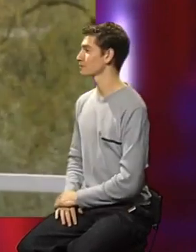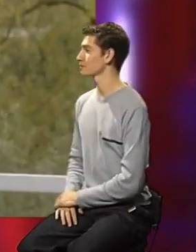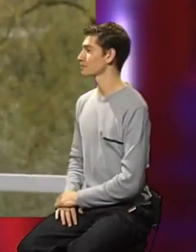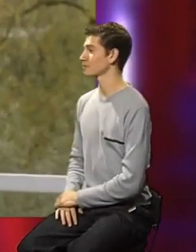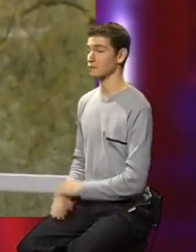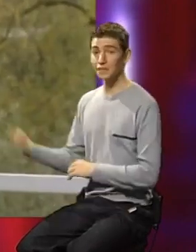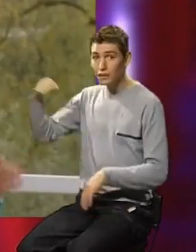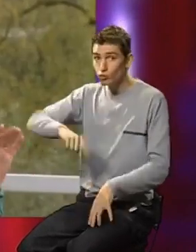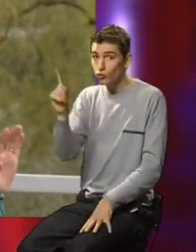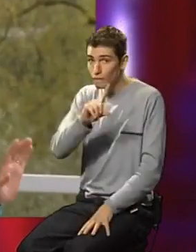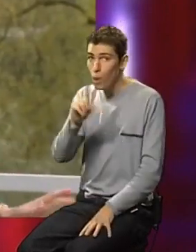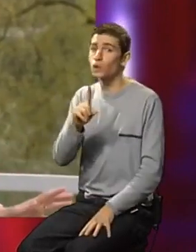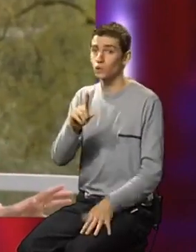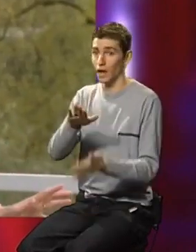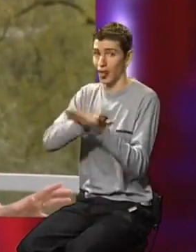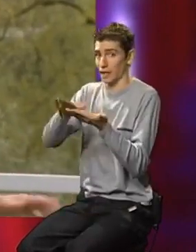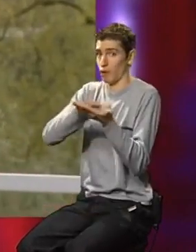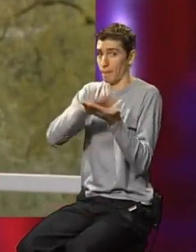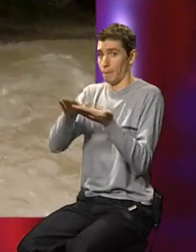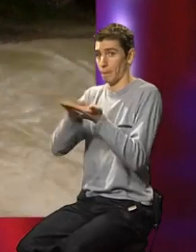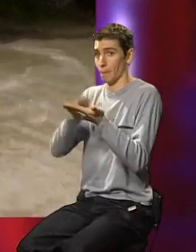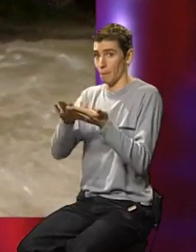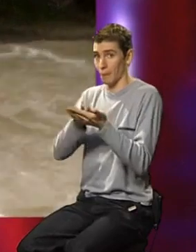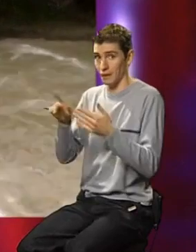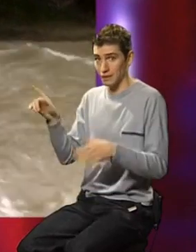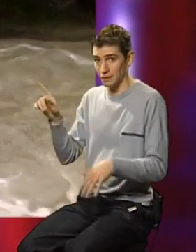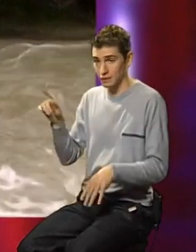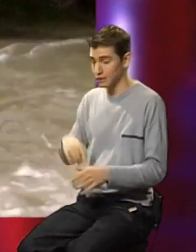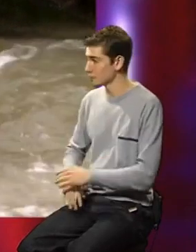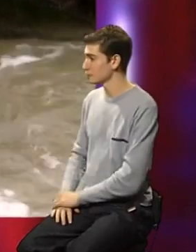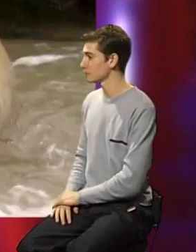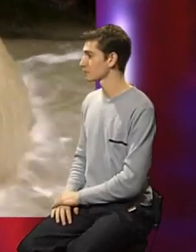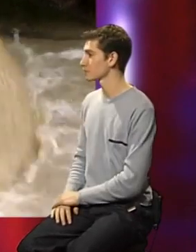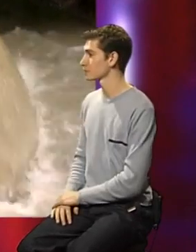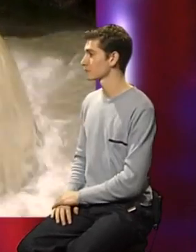And it comes here to be cleaned. Here it comes.